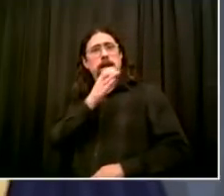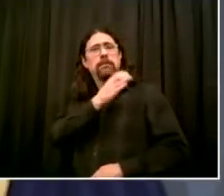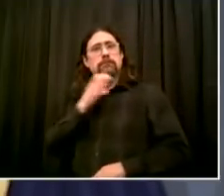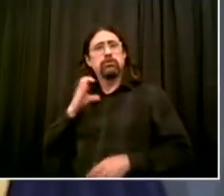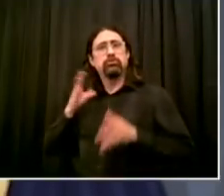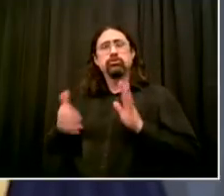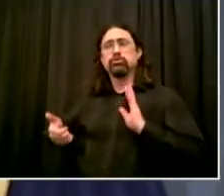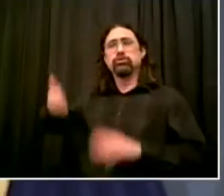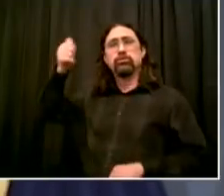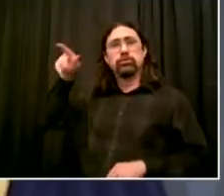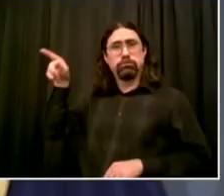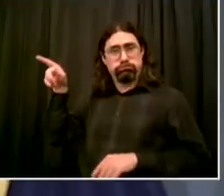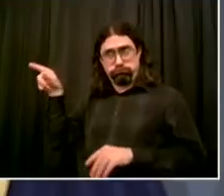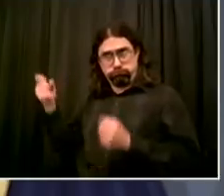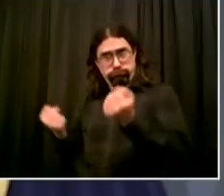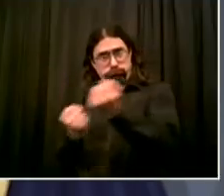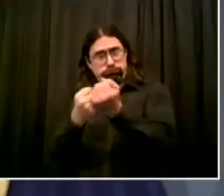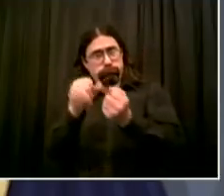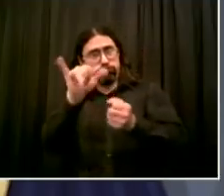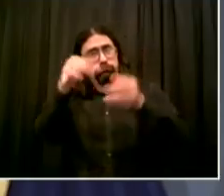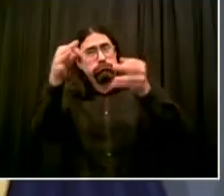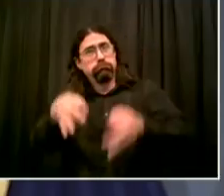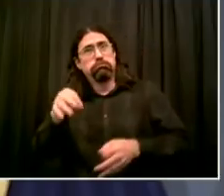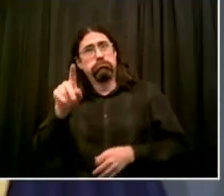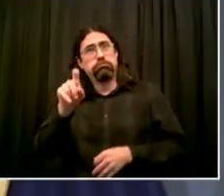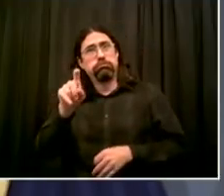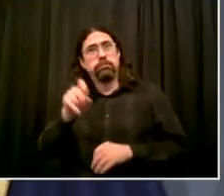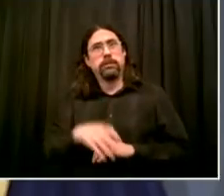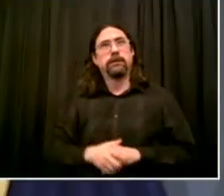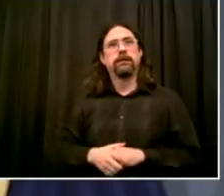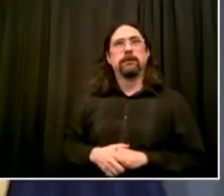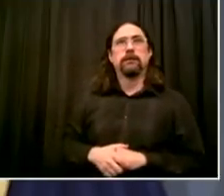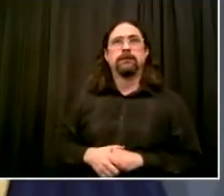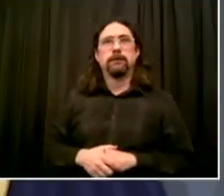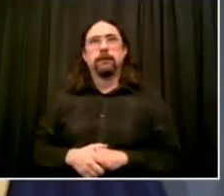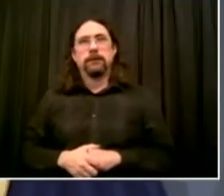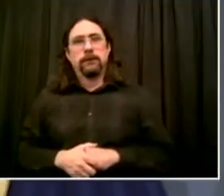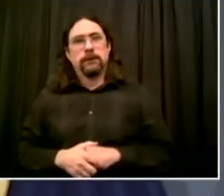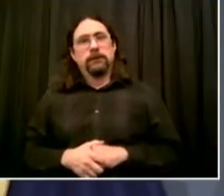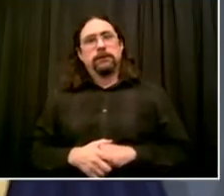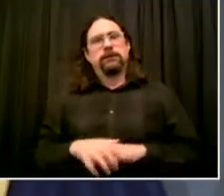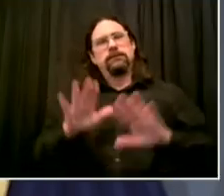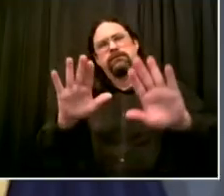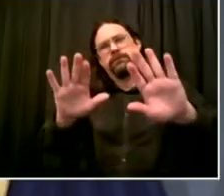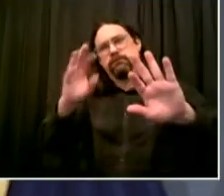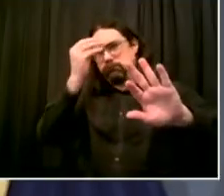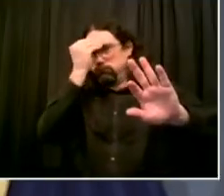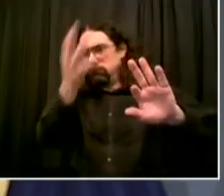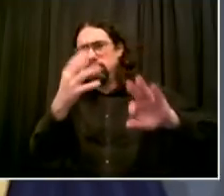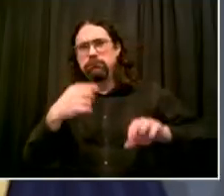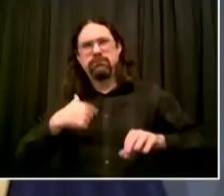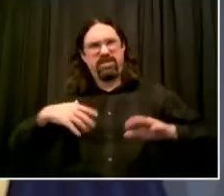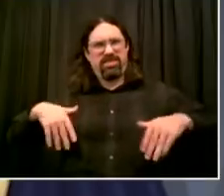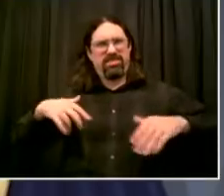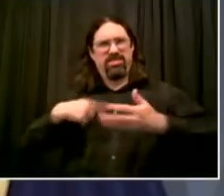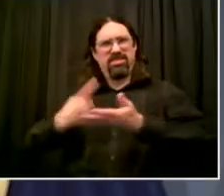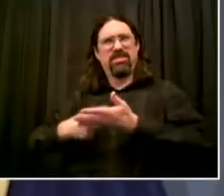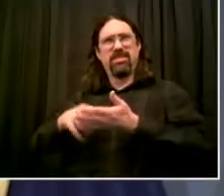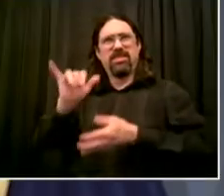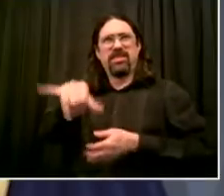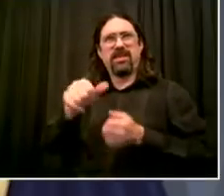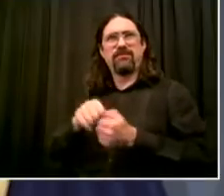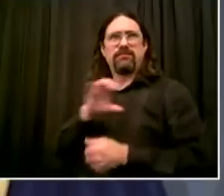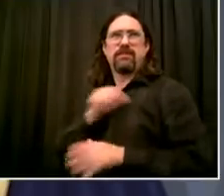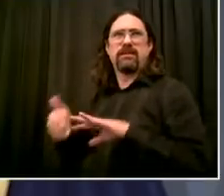It's a matter for the DA. The DA, who I respect, made a decision. He obviously based it on evidence. And look, there has